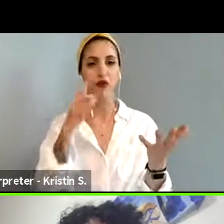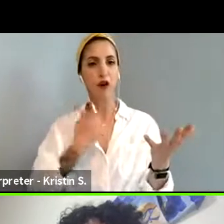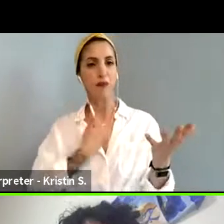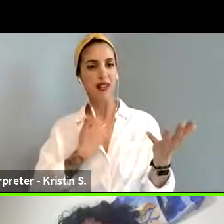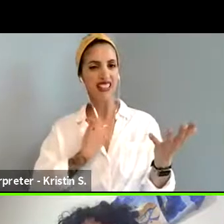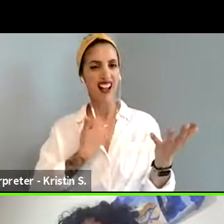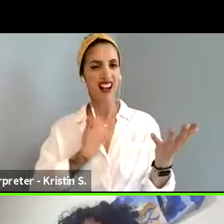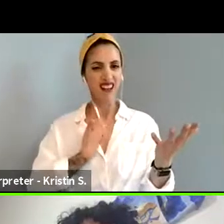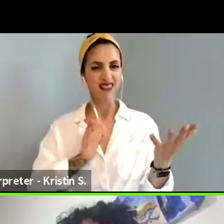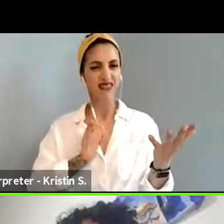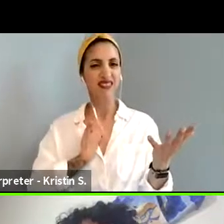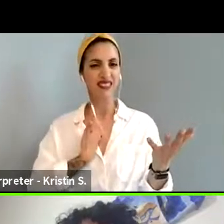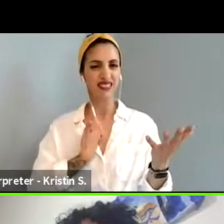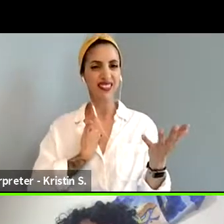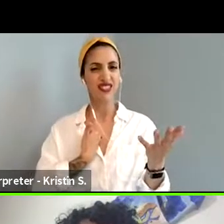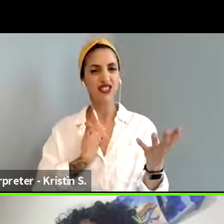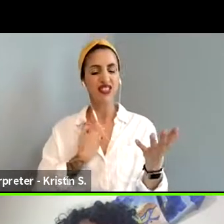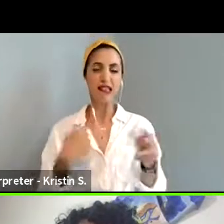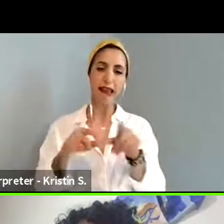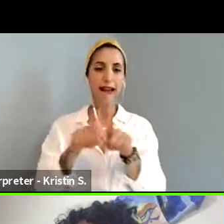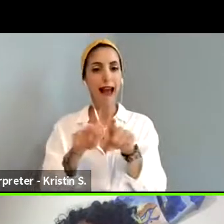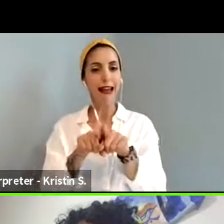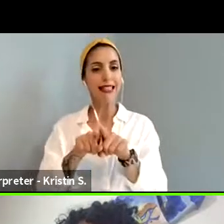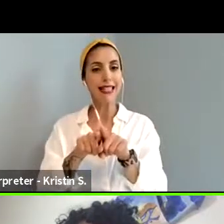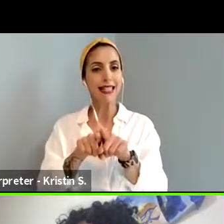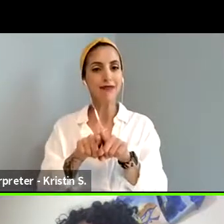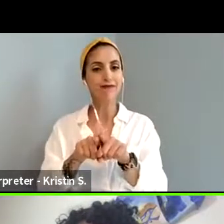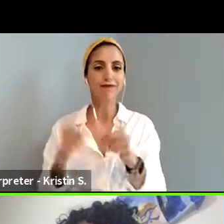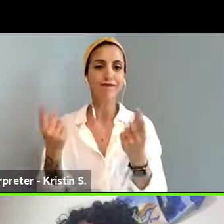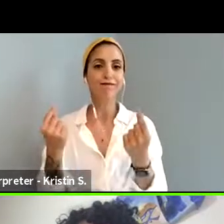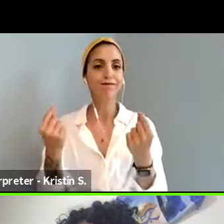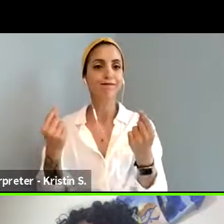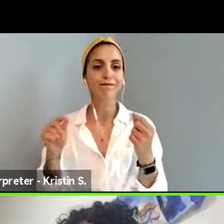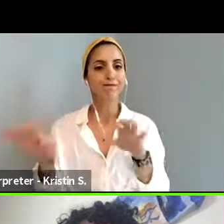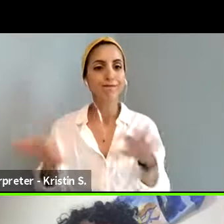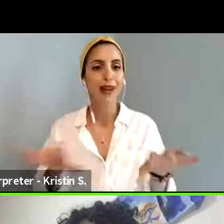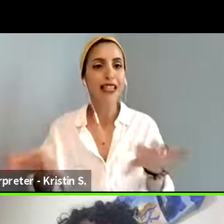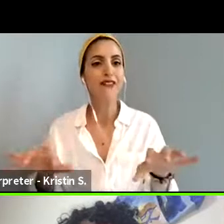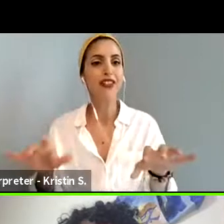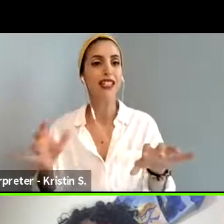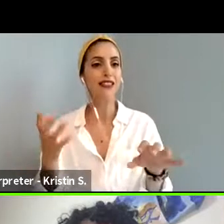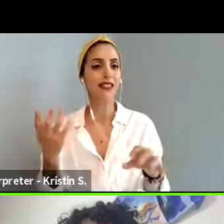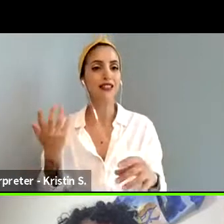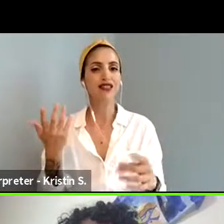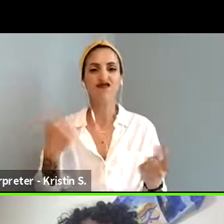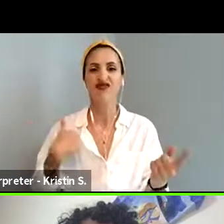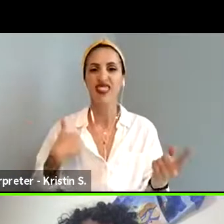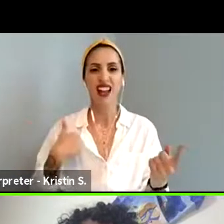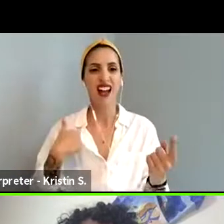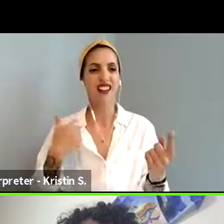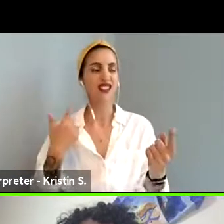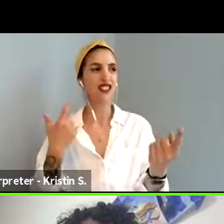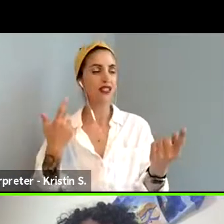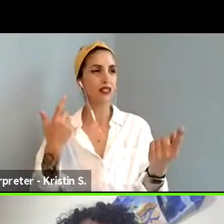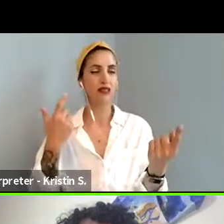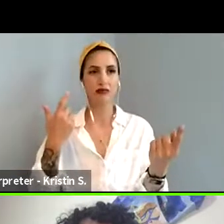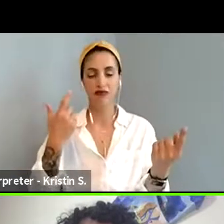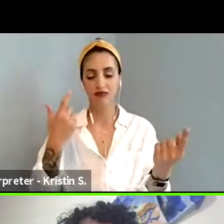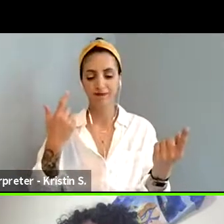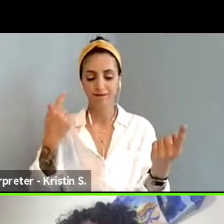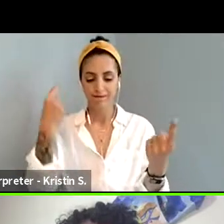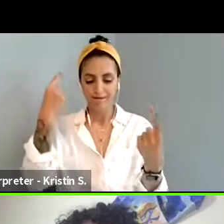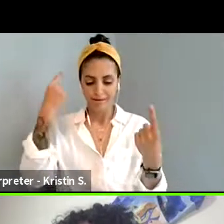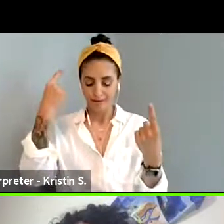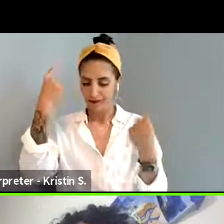self-sustaining activity. And I really became very politically disillusioned with the